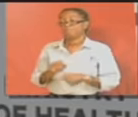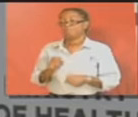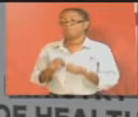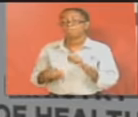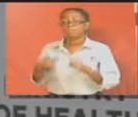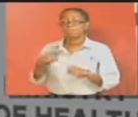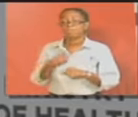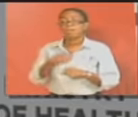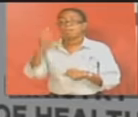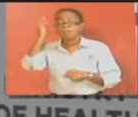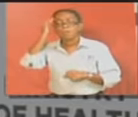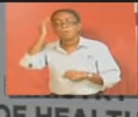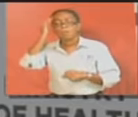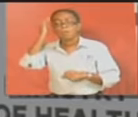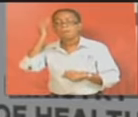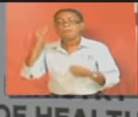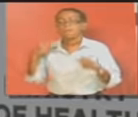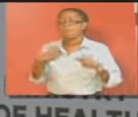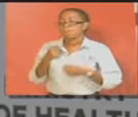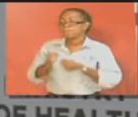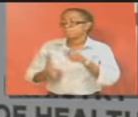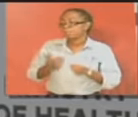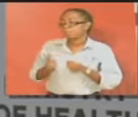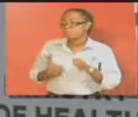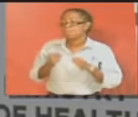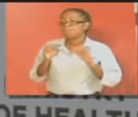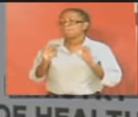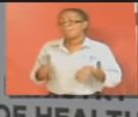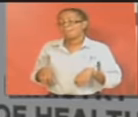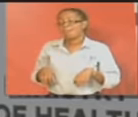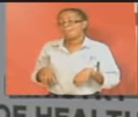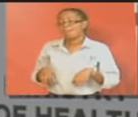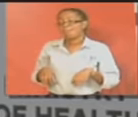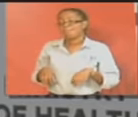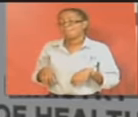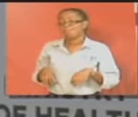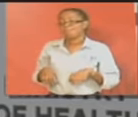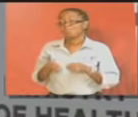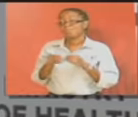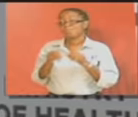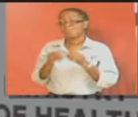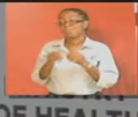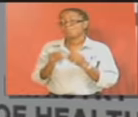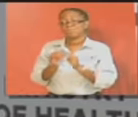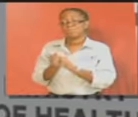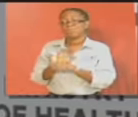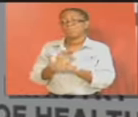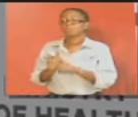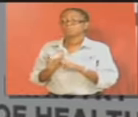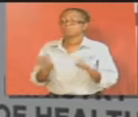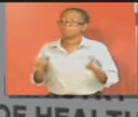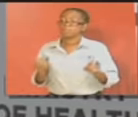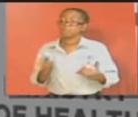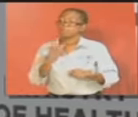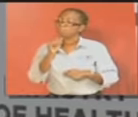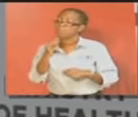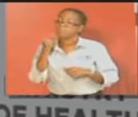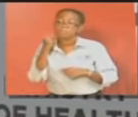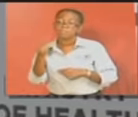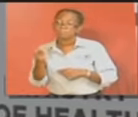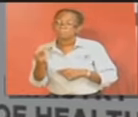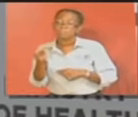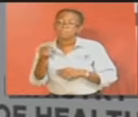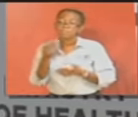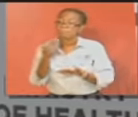the increasing spread. And because of that, we're encouraging people to be aware of that and to reduce the risk by altering